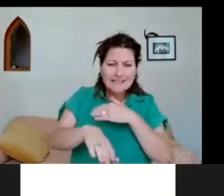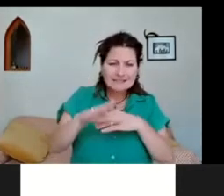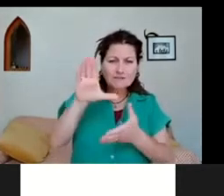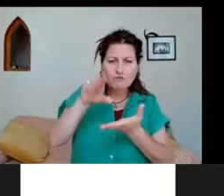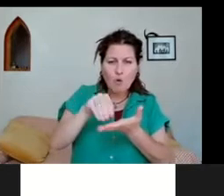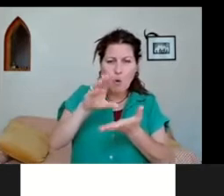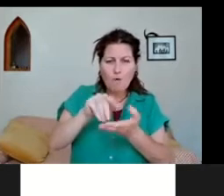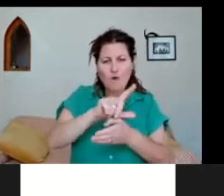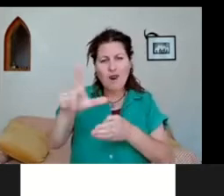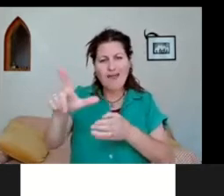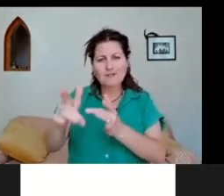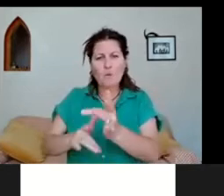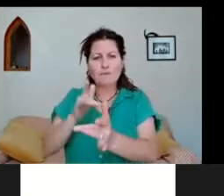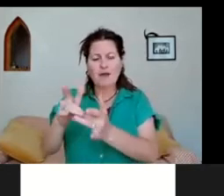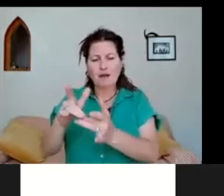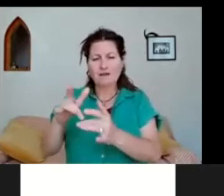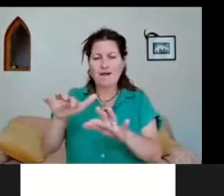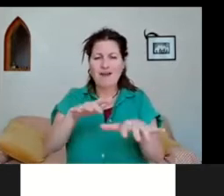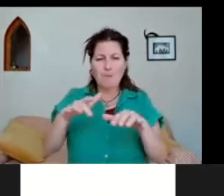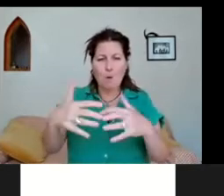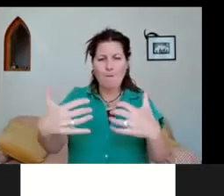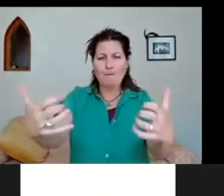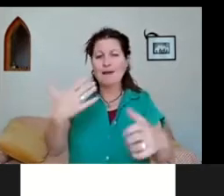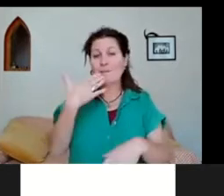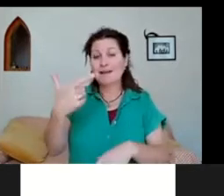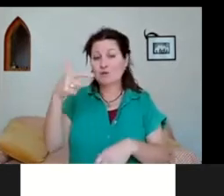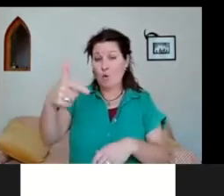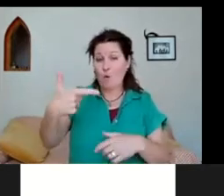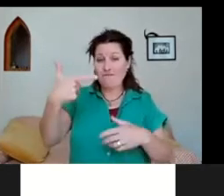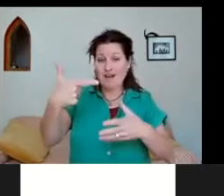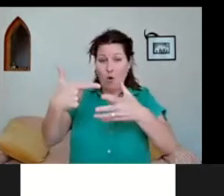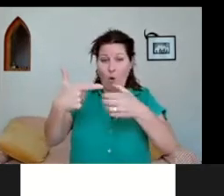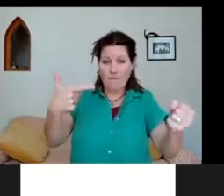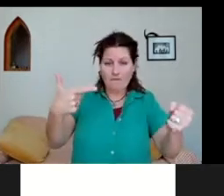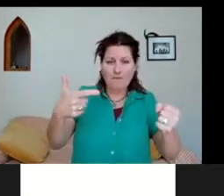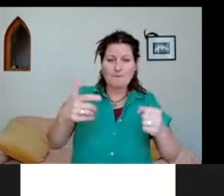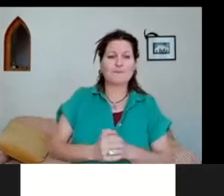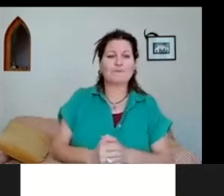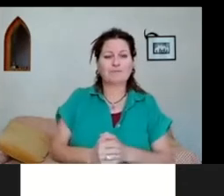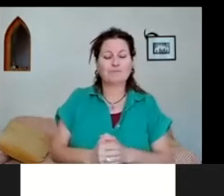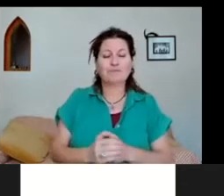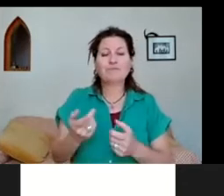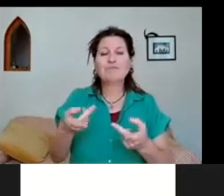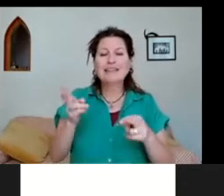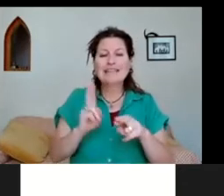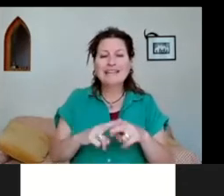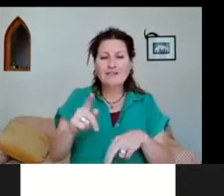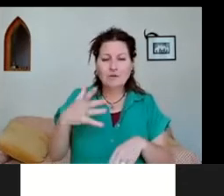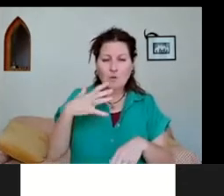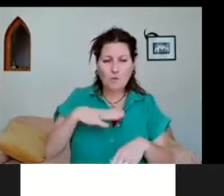from the recording. Kindly message Abadur. You'll see him in the GLA